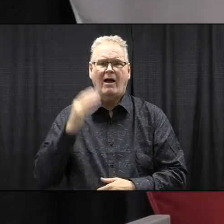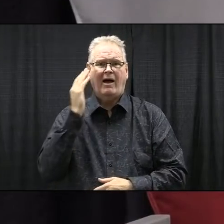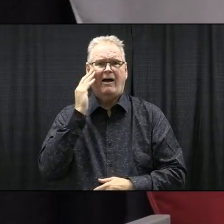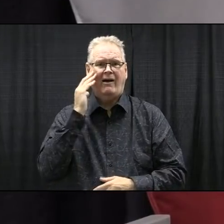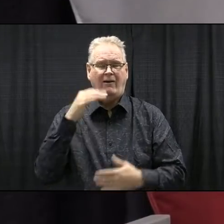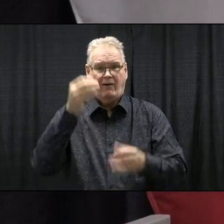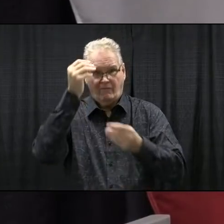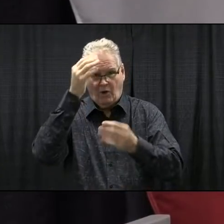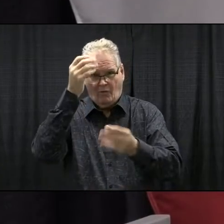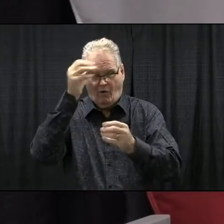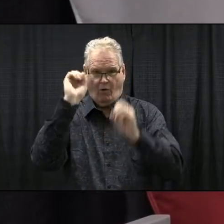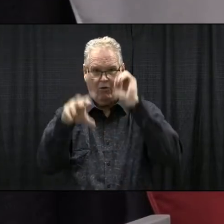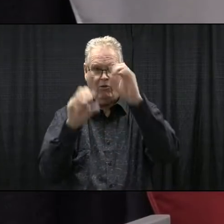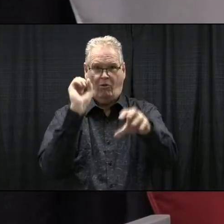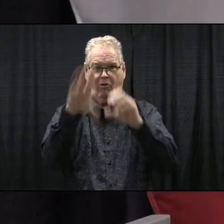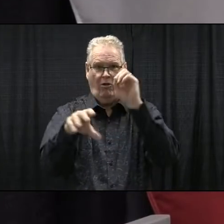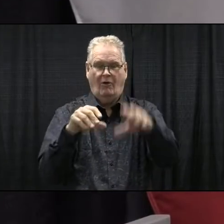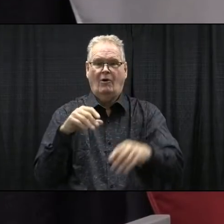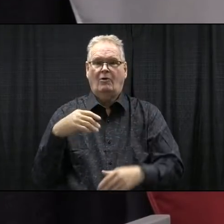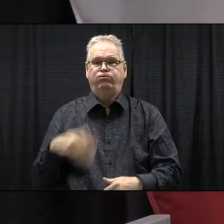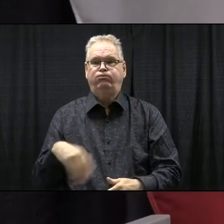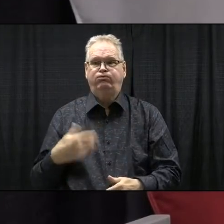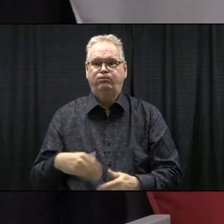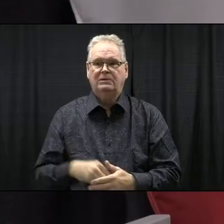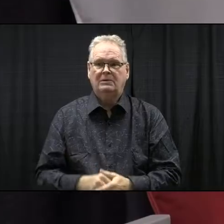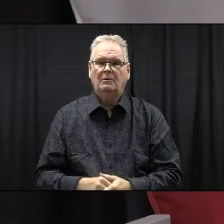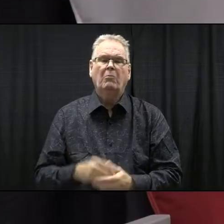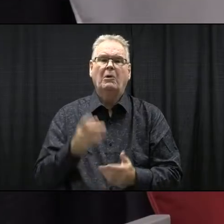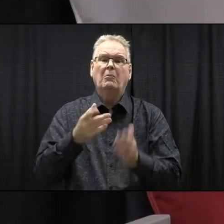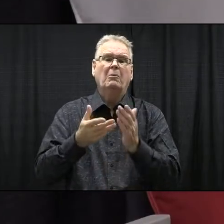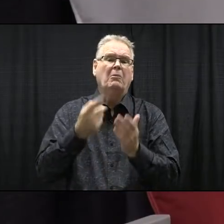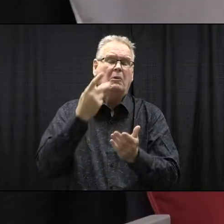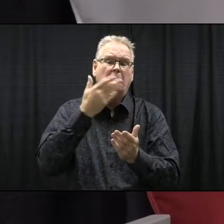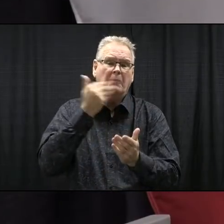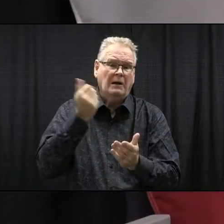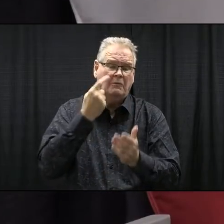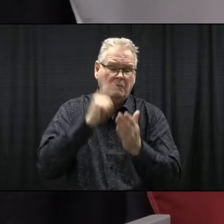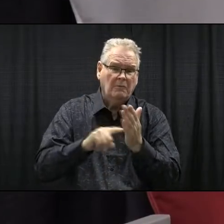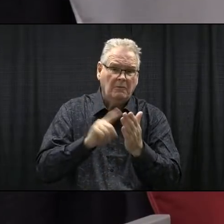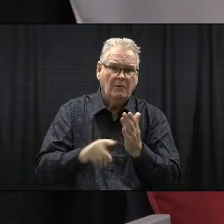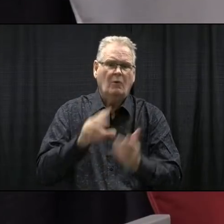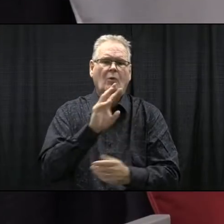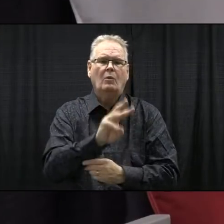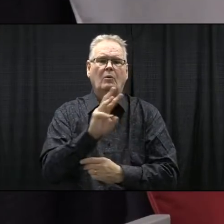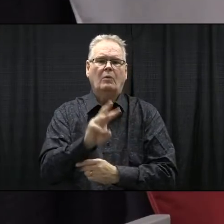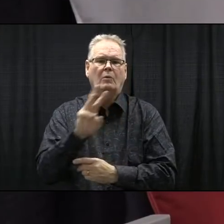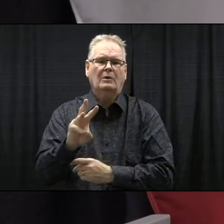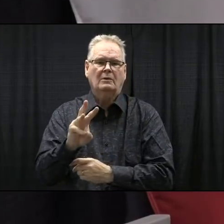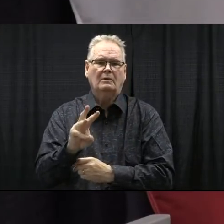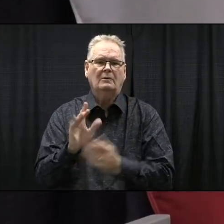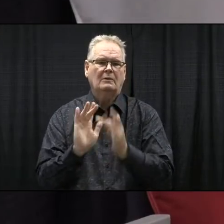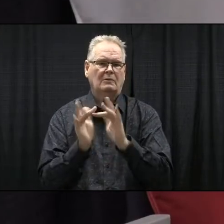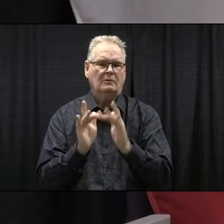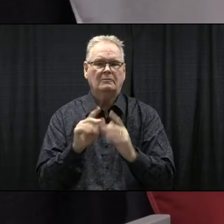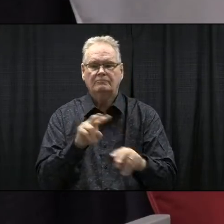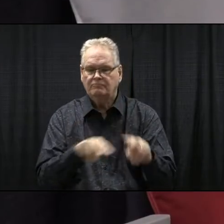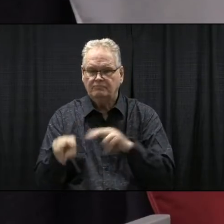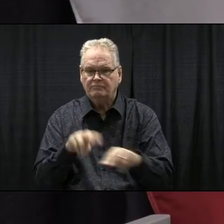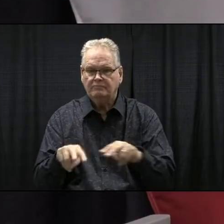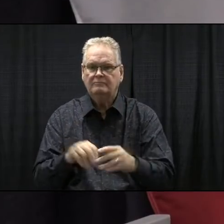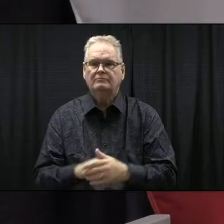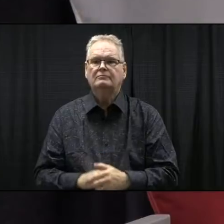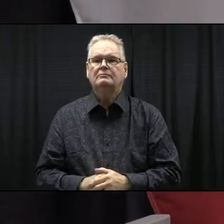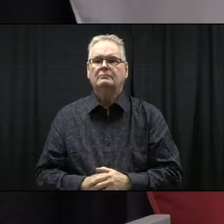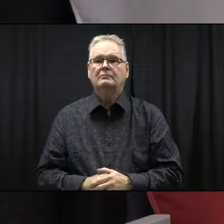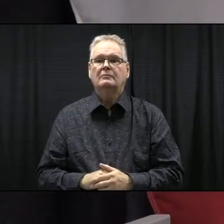your second dose, please do so to protect the children that cannot yet be vaccinated. Every dose counts, every person counts. We